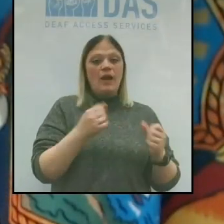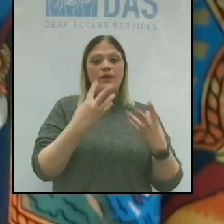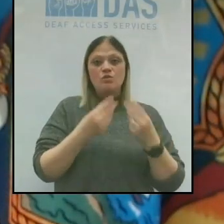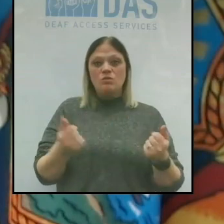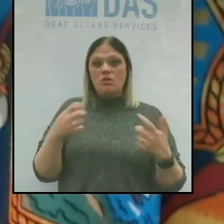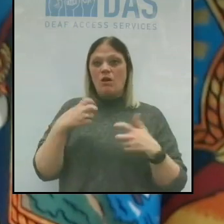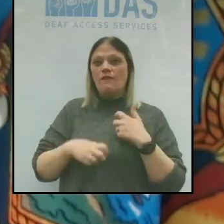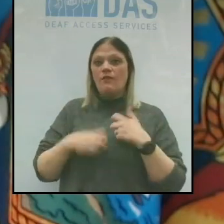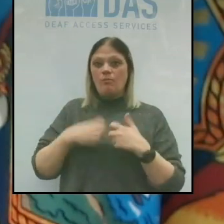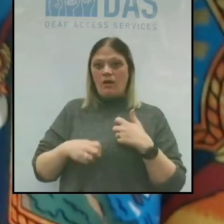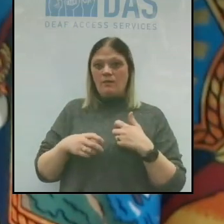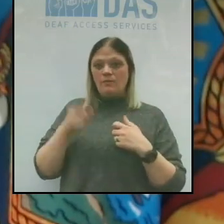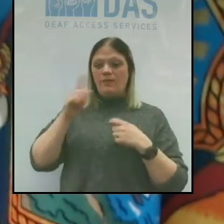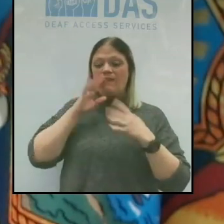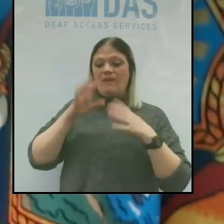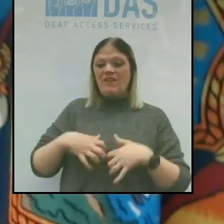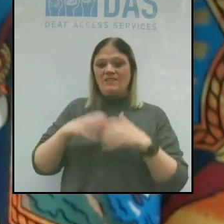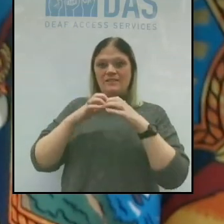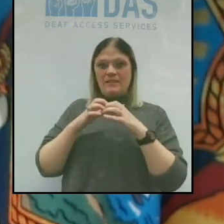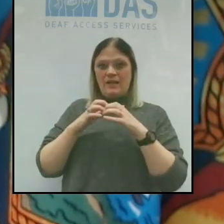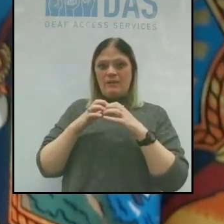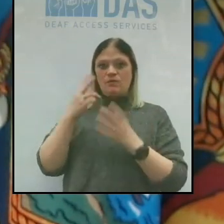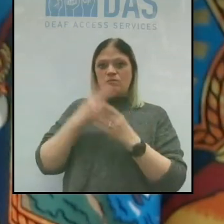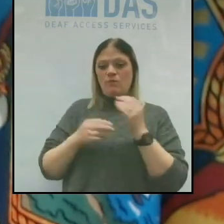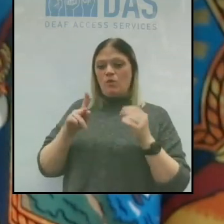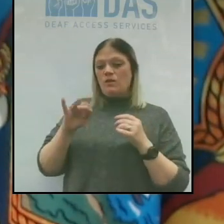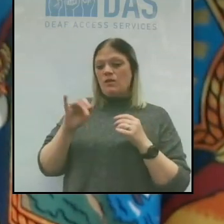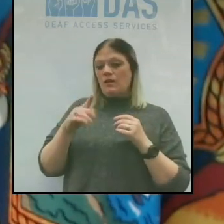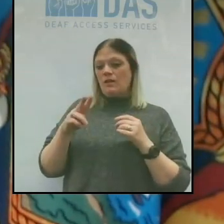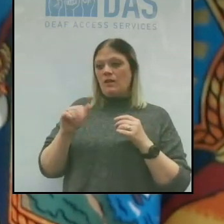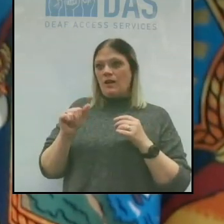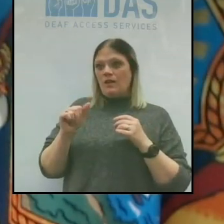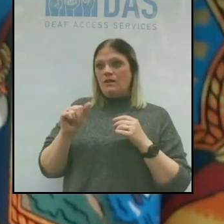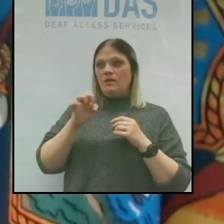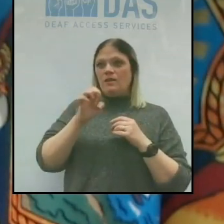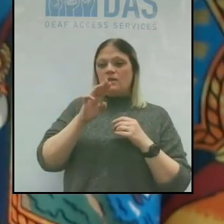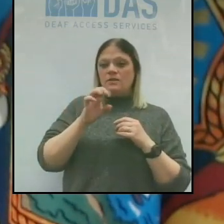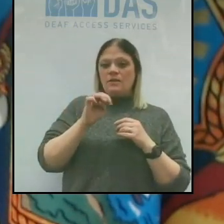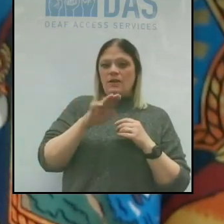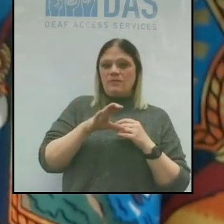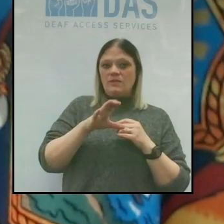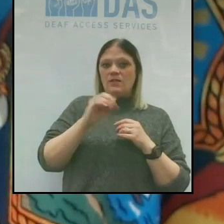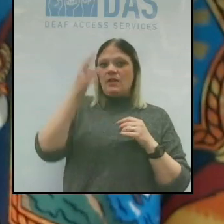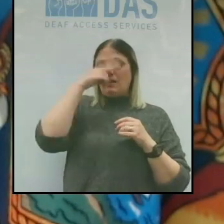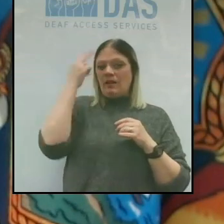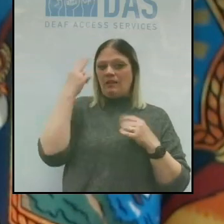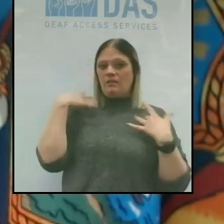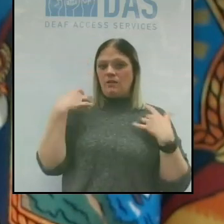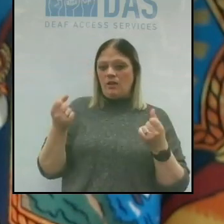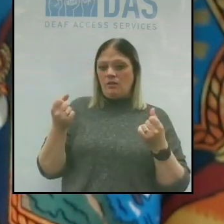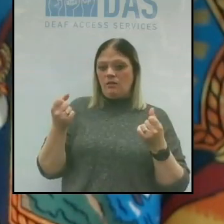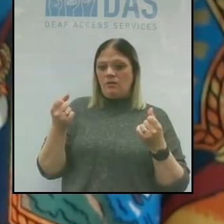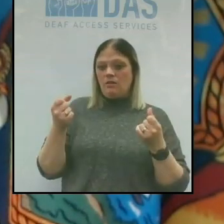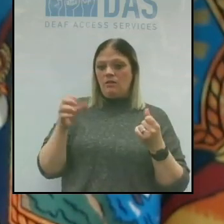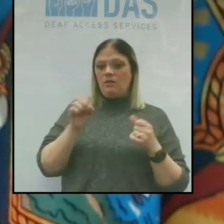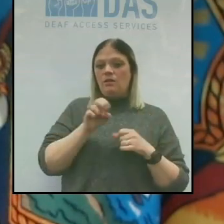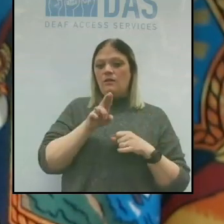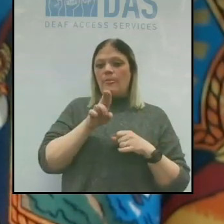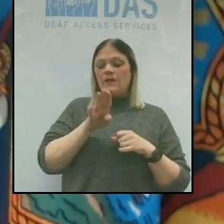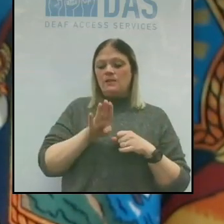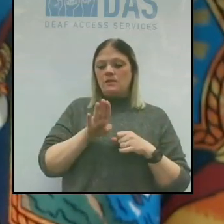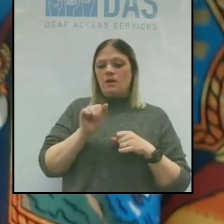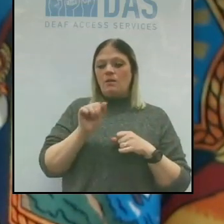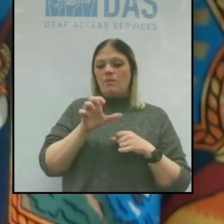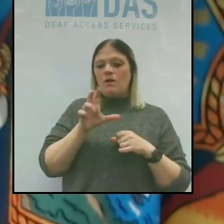and they have established both on the Kaleida ECM side and on the Catholic Health side these subacute care